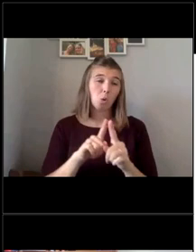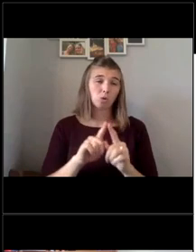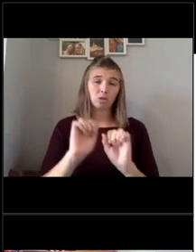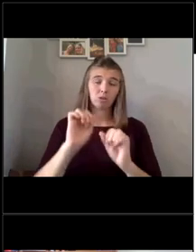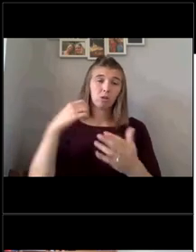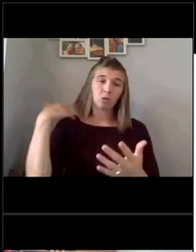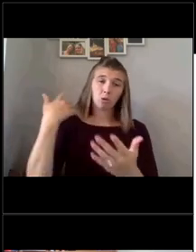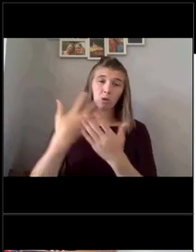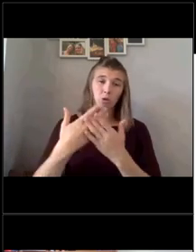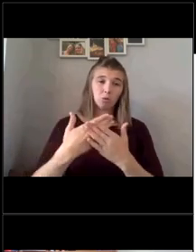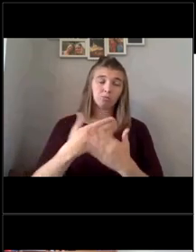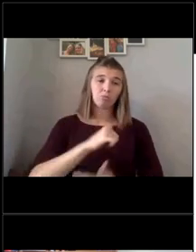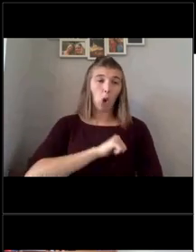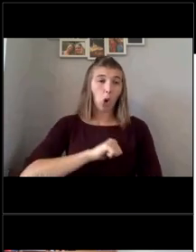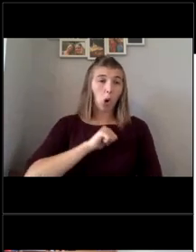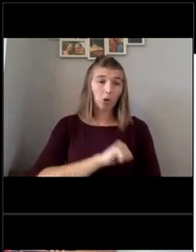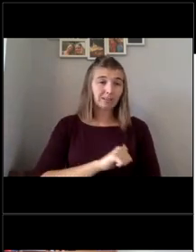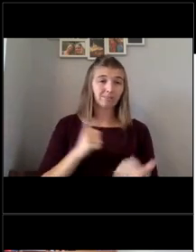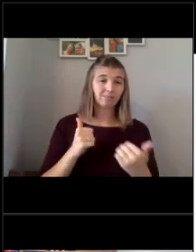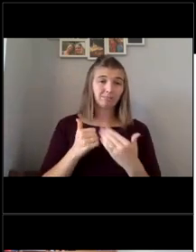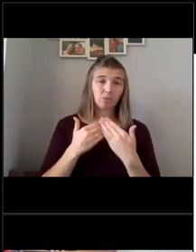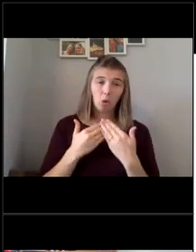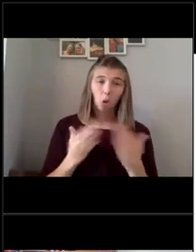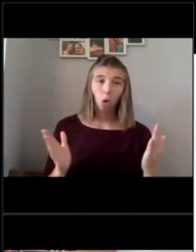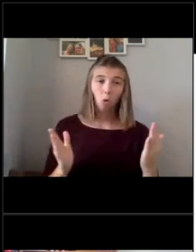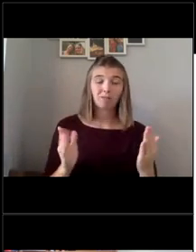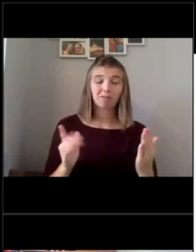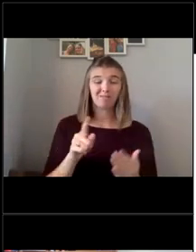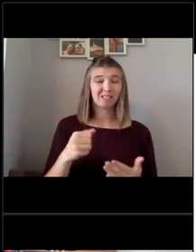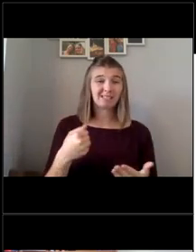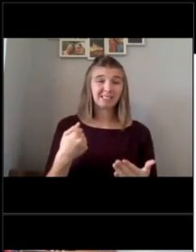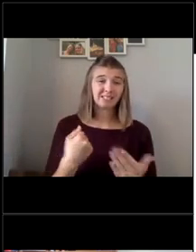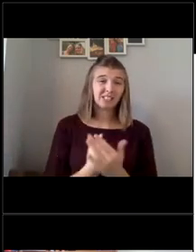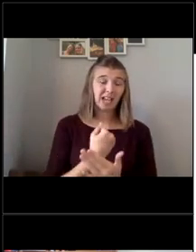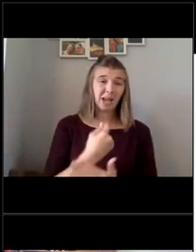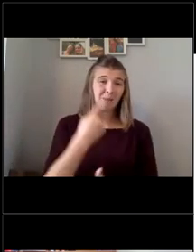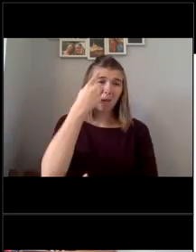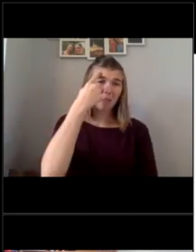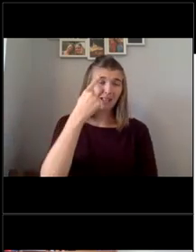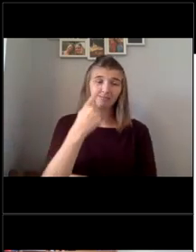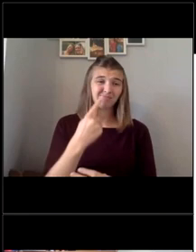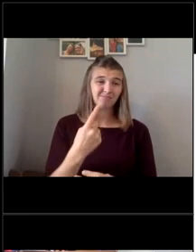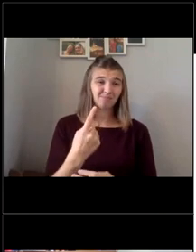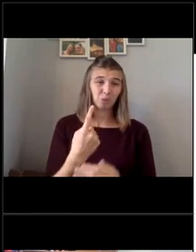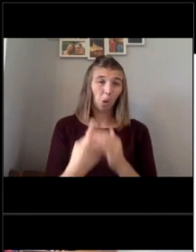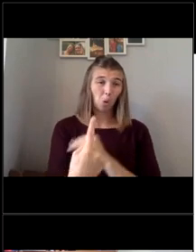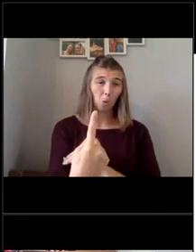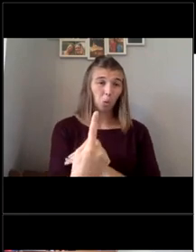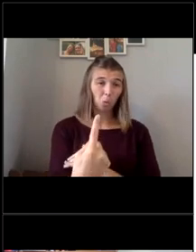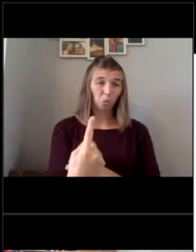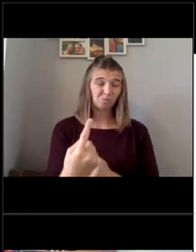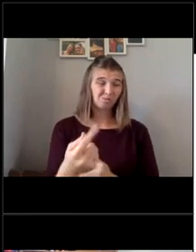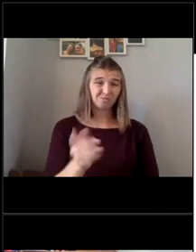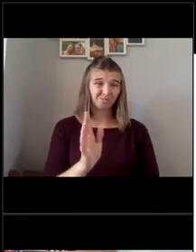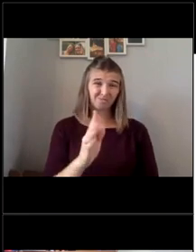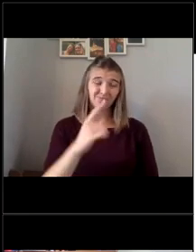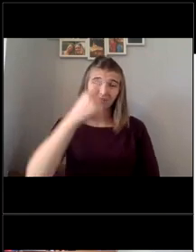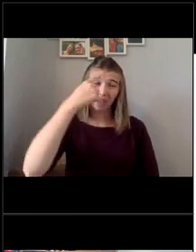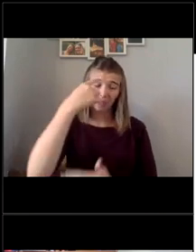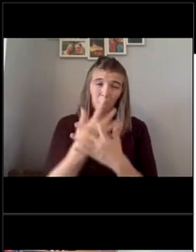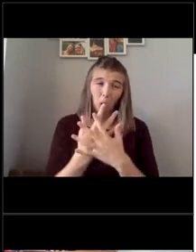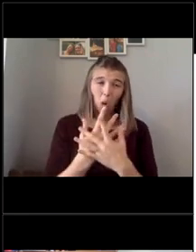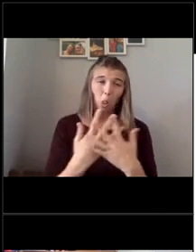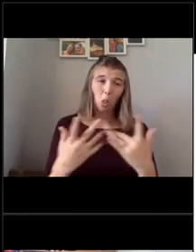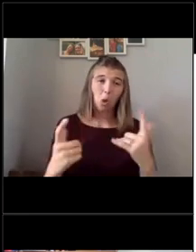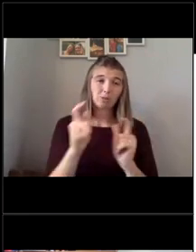unfortunately, your story is not all that unusual. There are a great deal of people, especially in a high stress situation